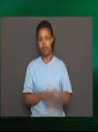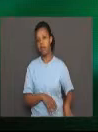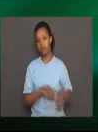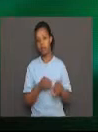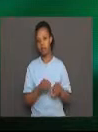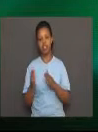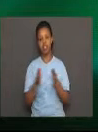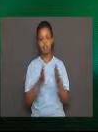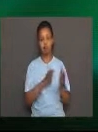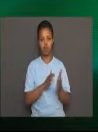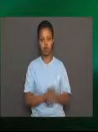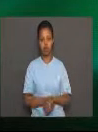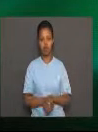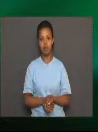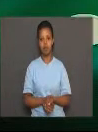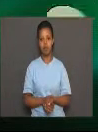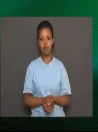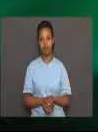Students, let's get ready.